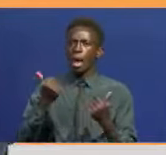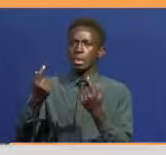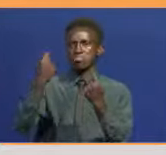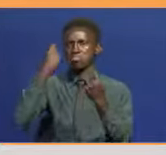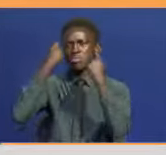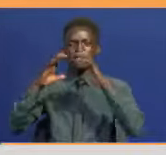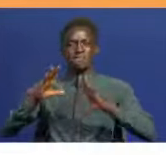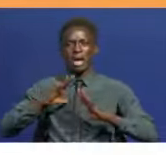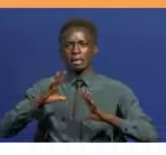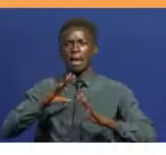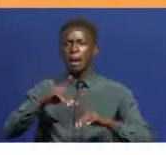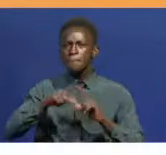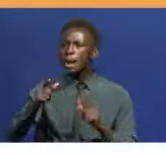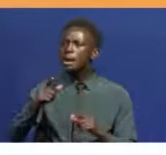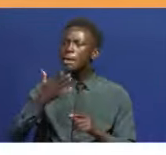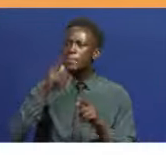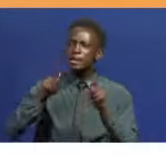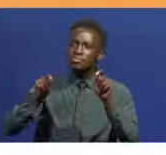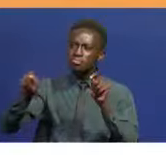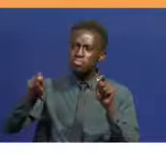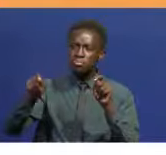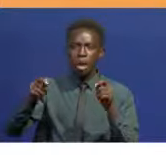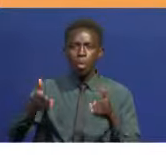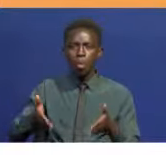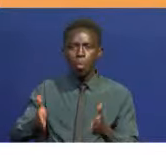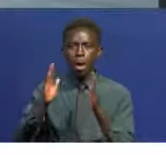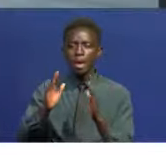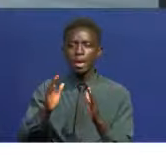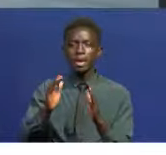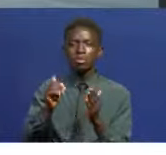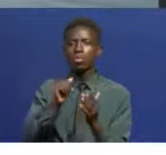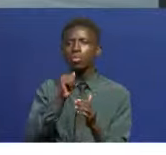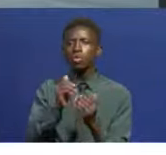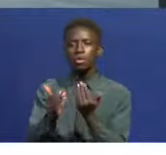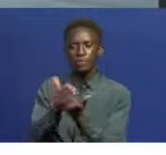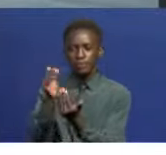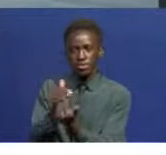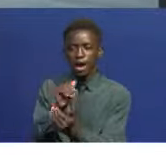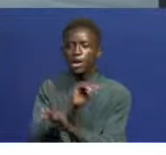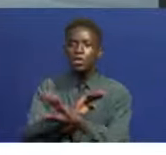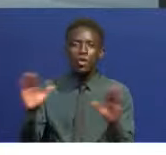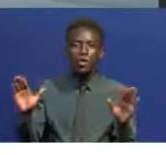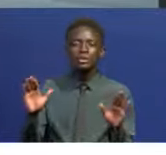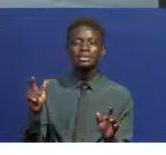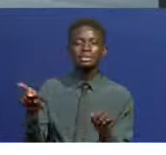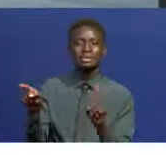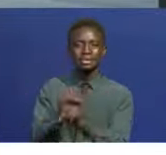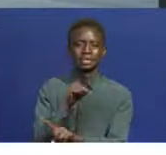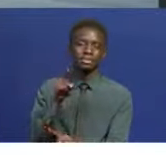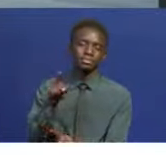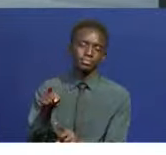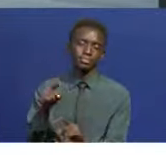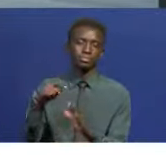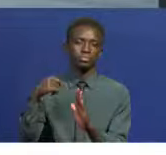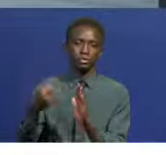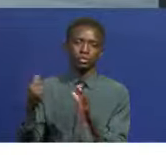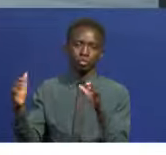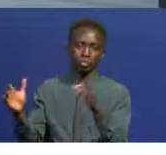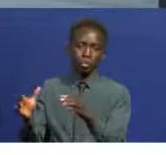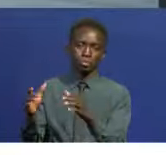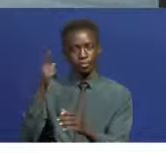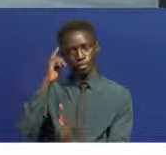regulate in such a way that it will not kill the industry. All right. As we wind up, Chris, I'm looking at what people say, that